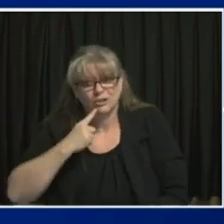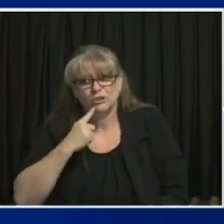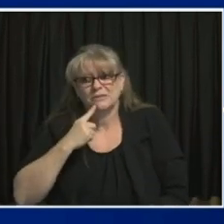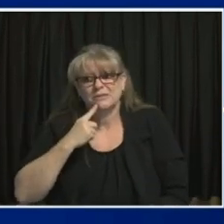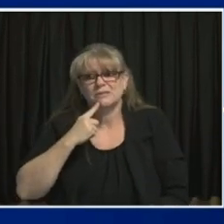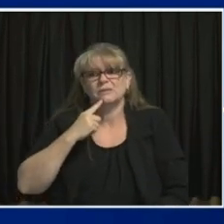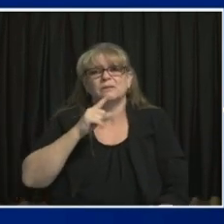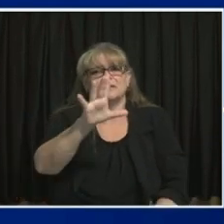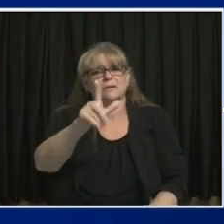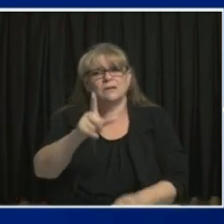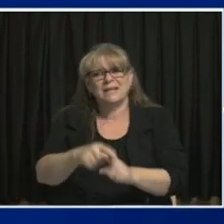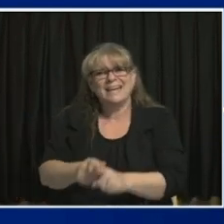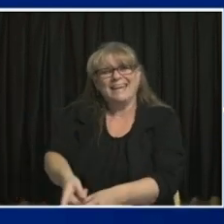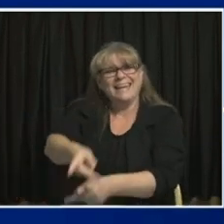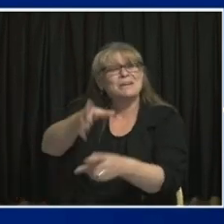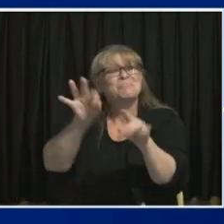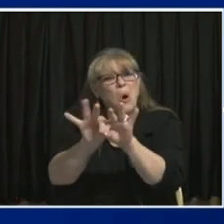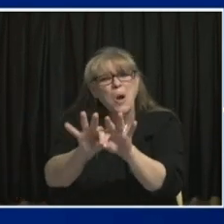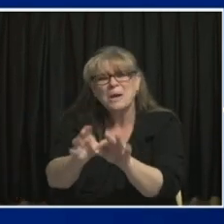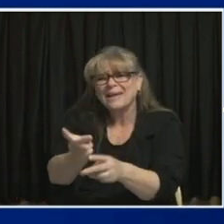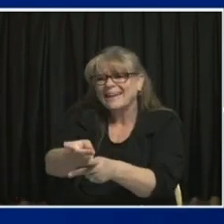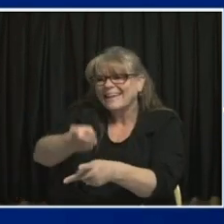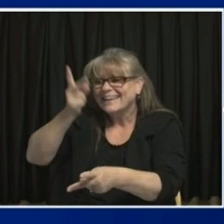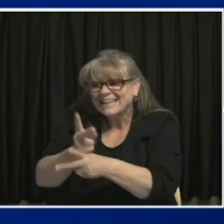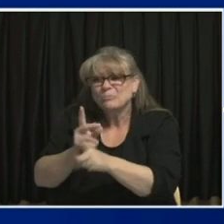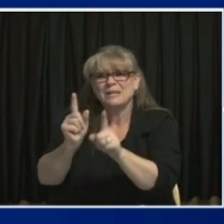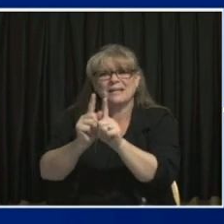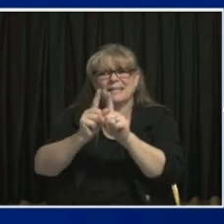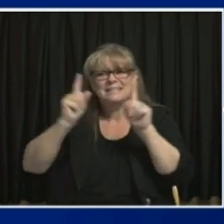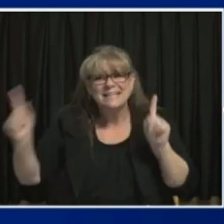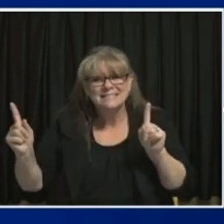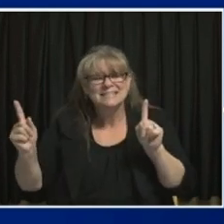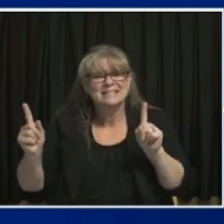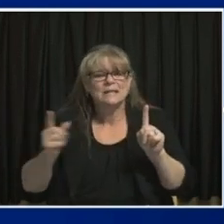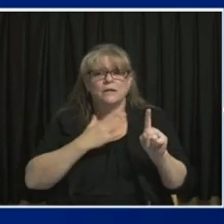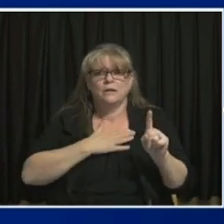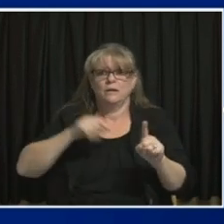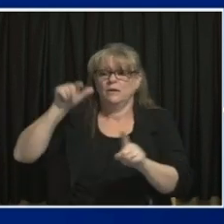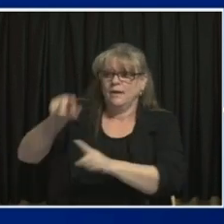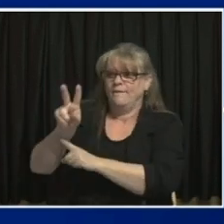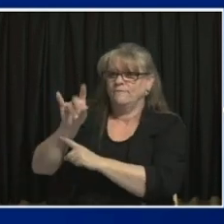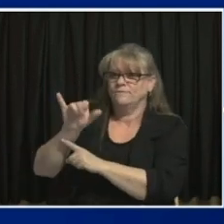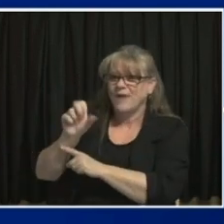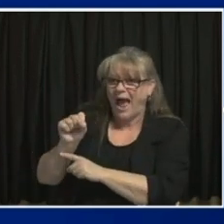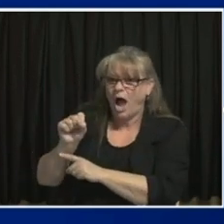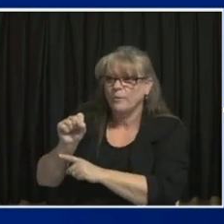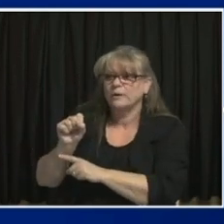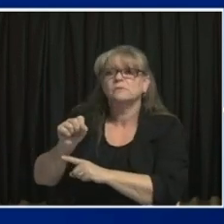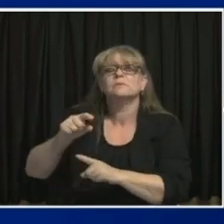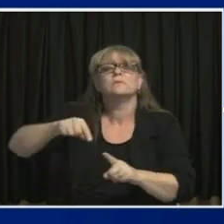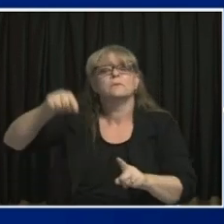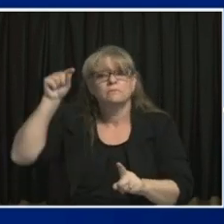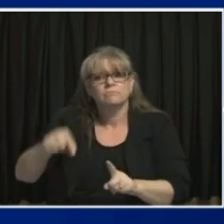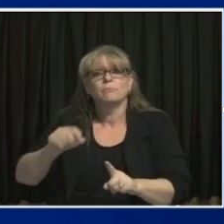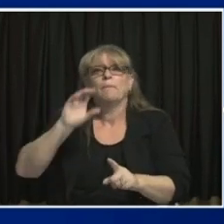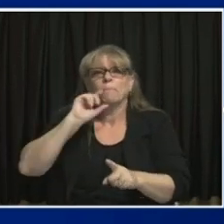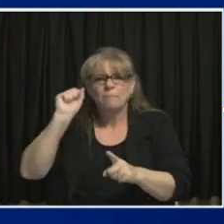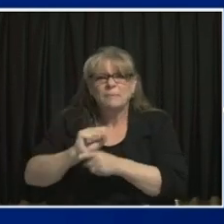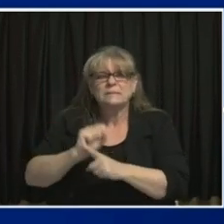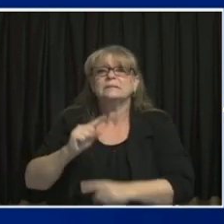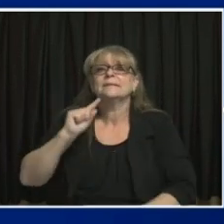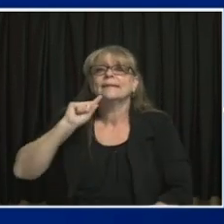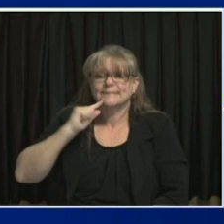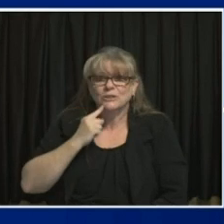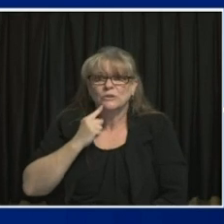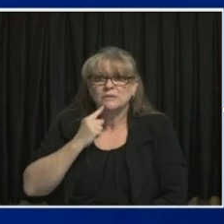distance. Let's suffocate this thing and put this beyond us. Trust me, this virus is very real." And there's also close to